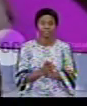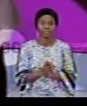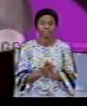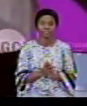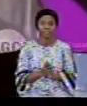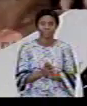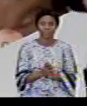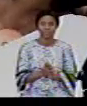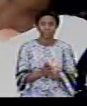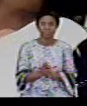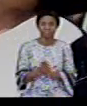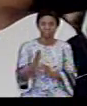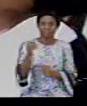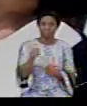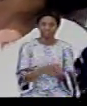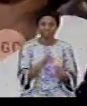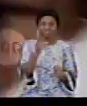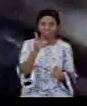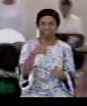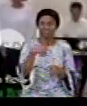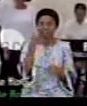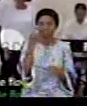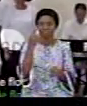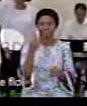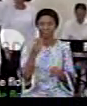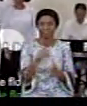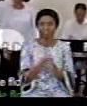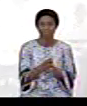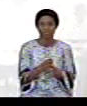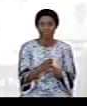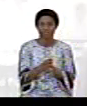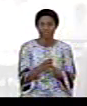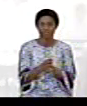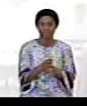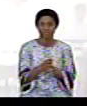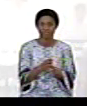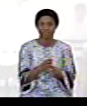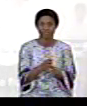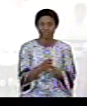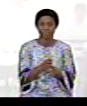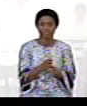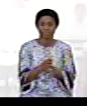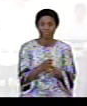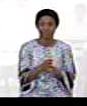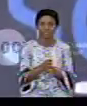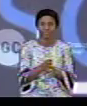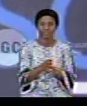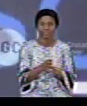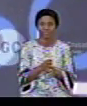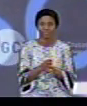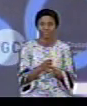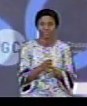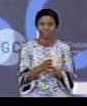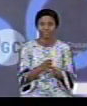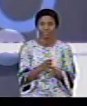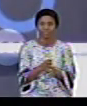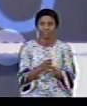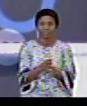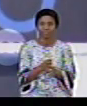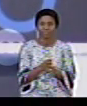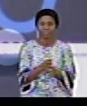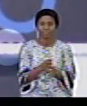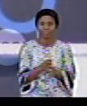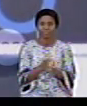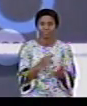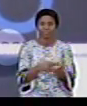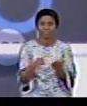Everybody said, all over the world, the GCK Spirit is moving in holiness and